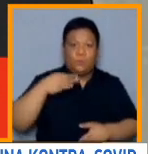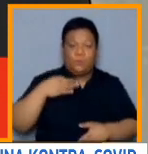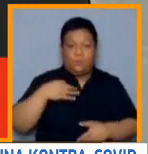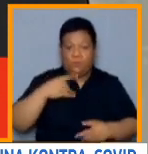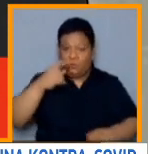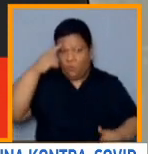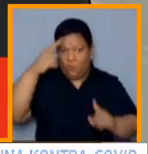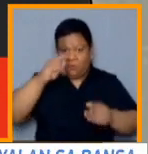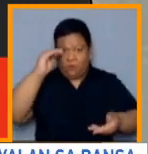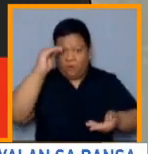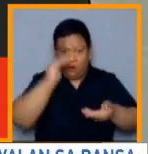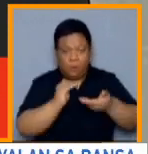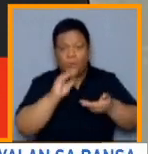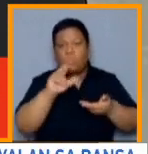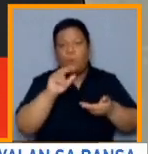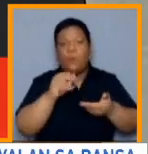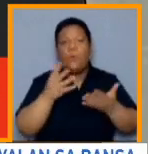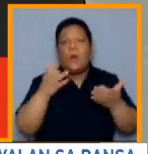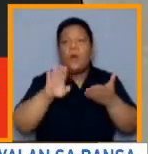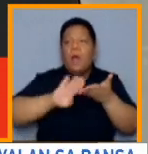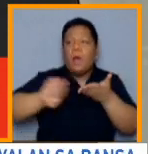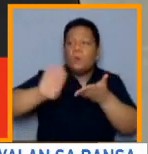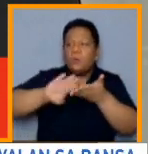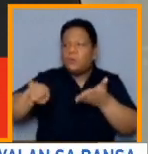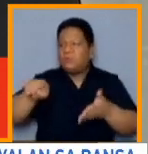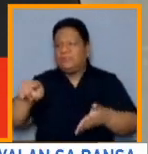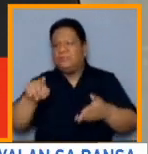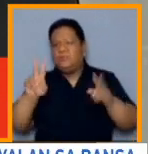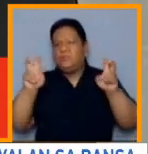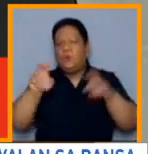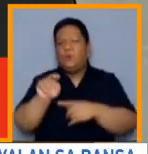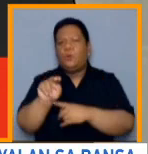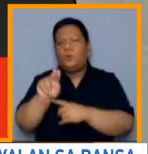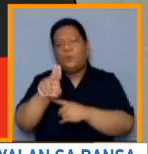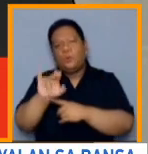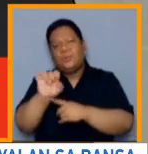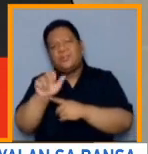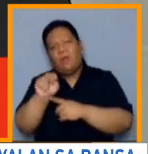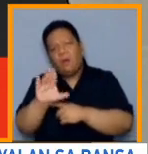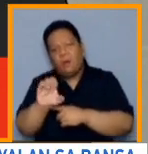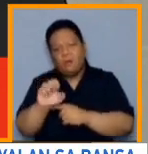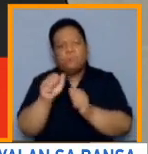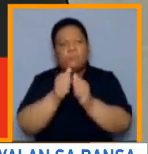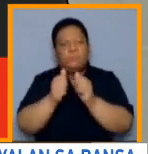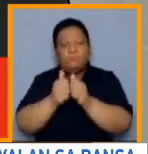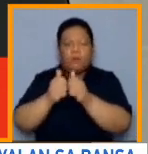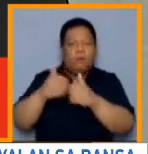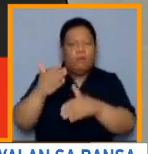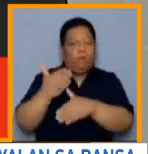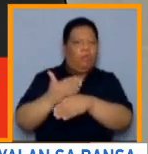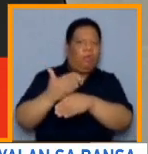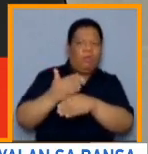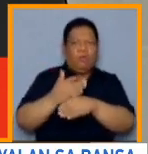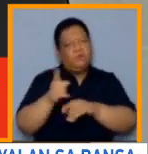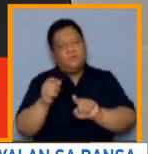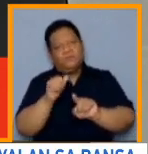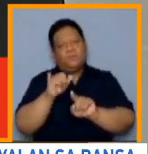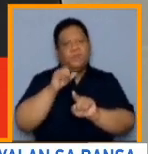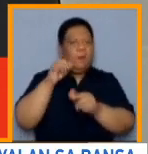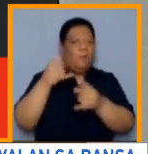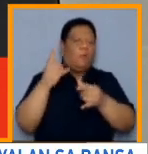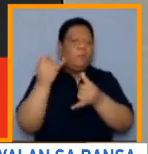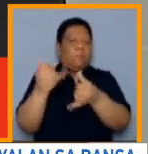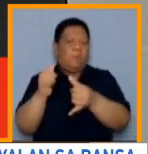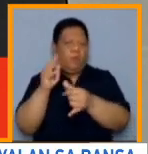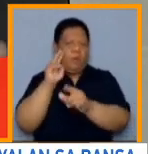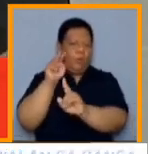out to remove the candidates who are nuisance, right? Or who are illegitimate candidates. Yun lang. So kung 15